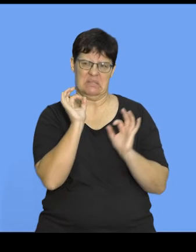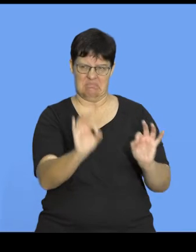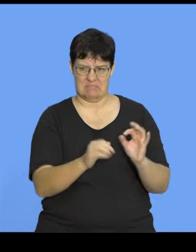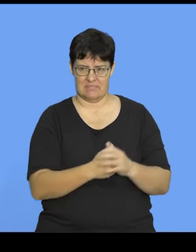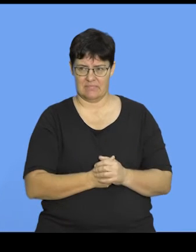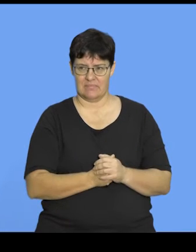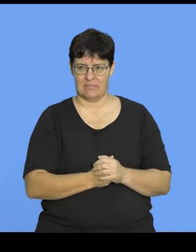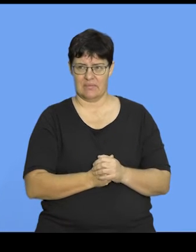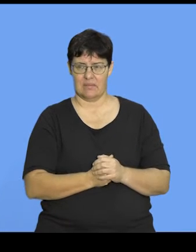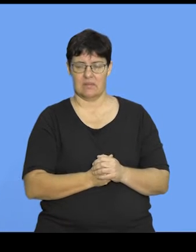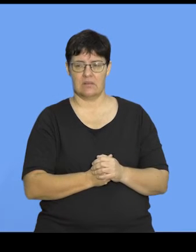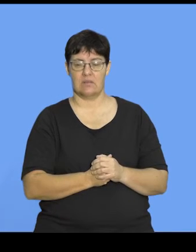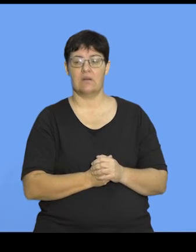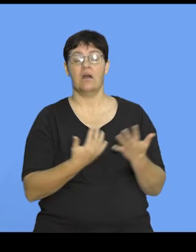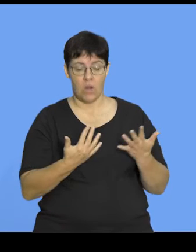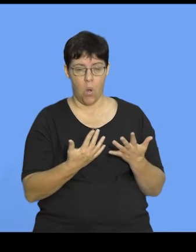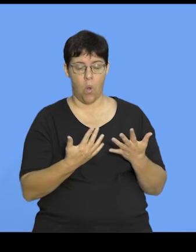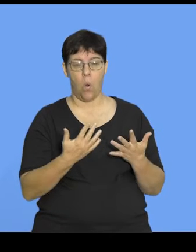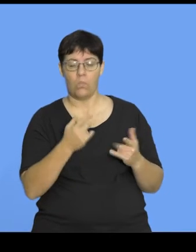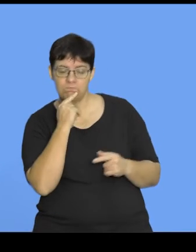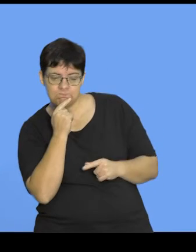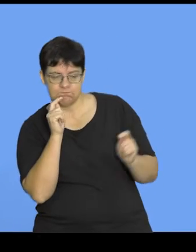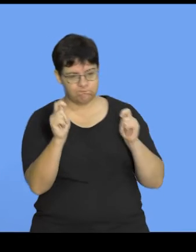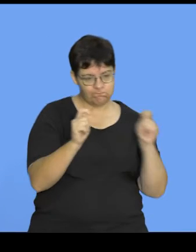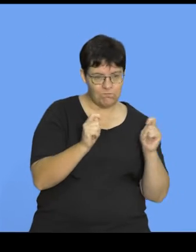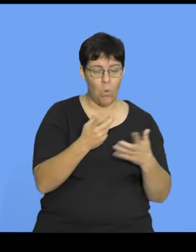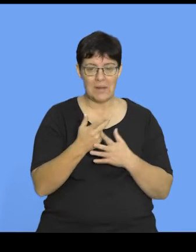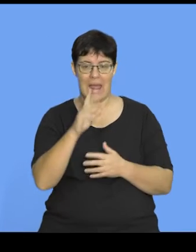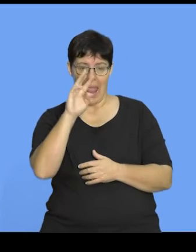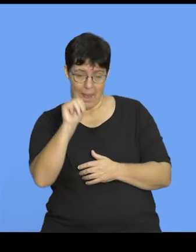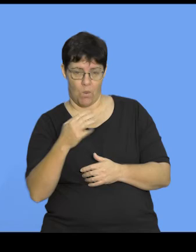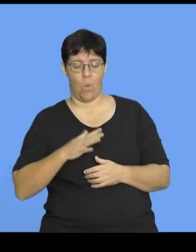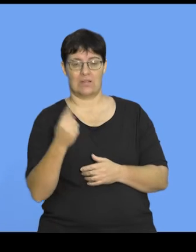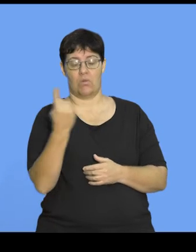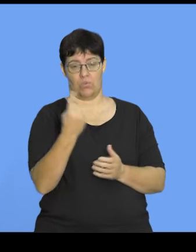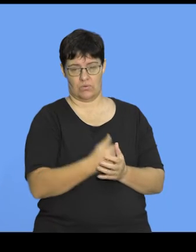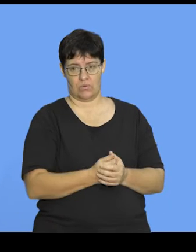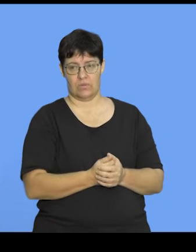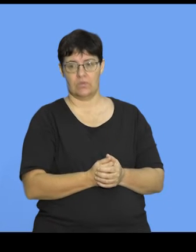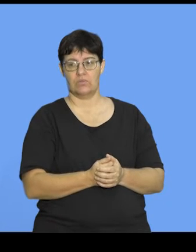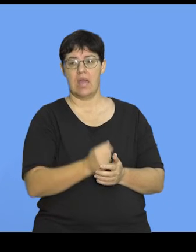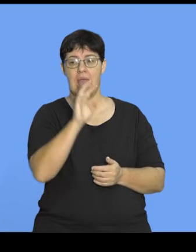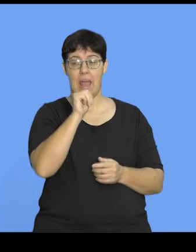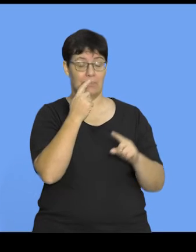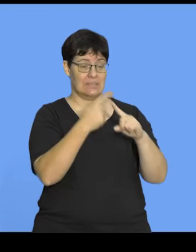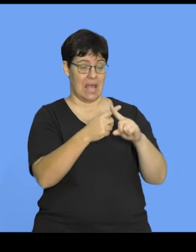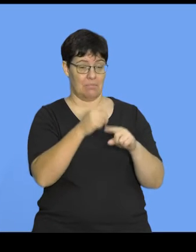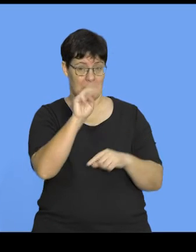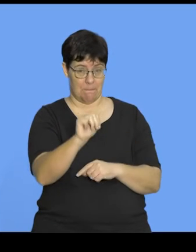one. I'm now going to manipulate it because I need to get m on its own. Okay, so m times